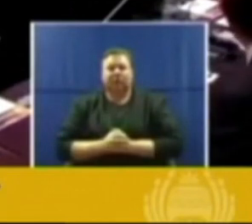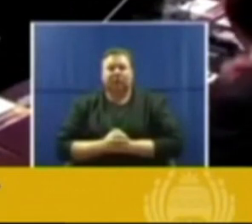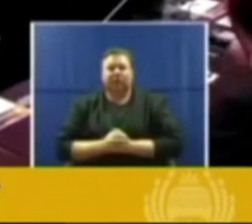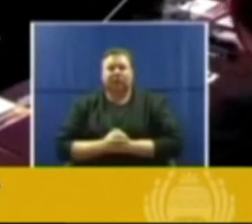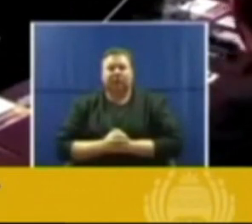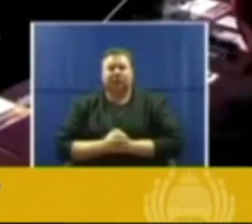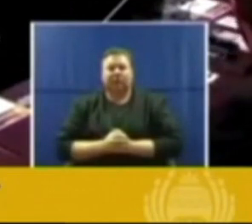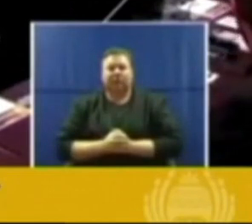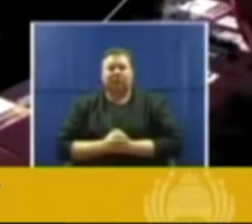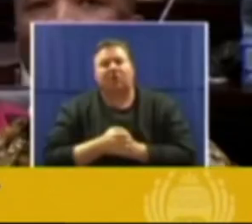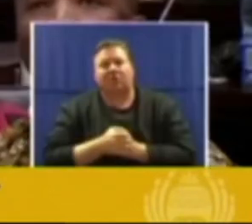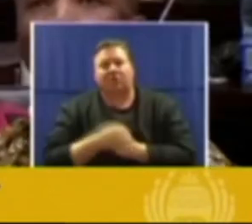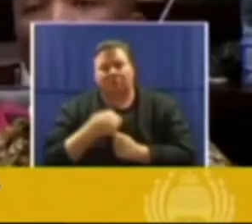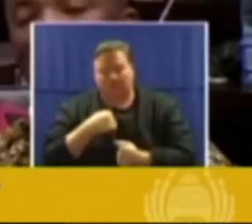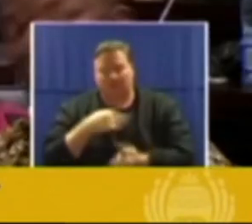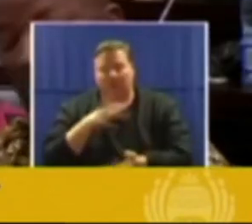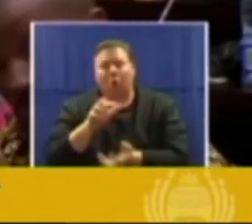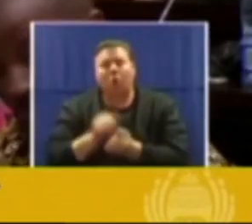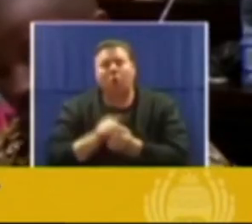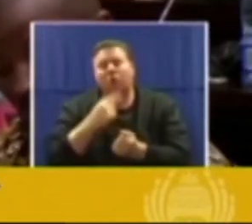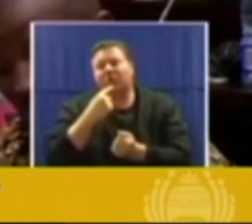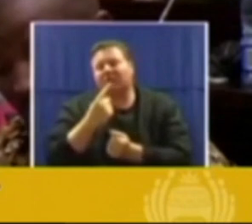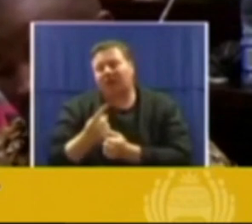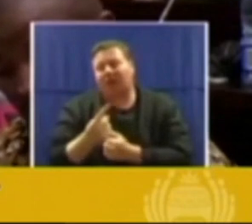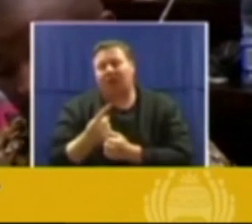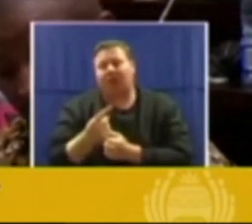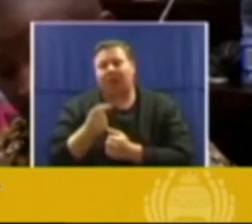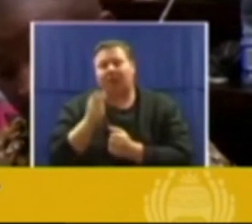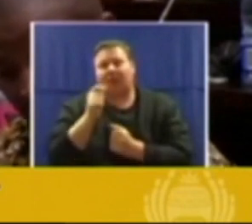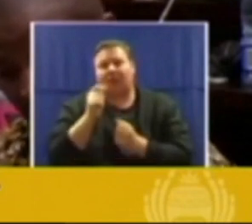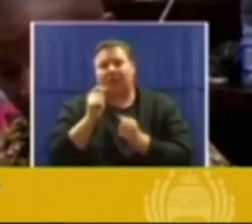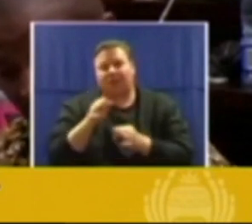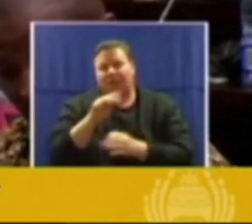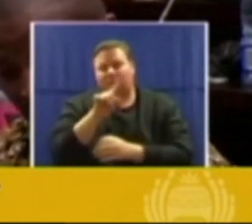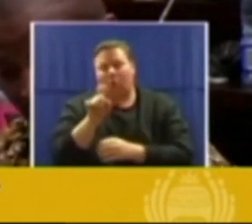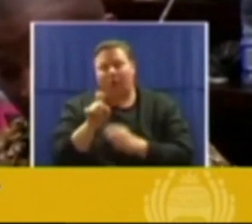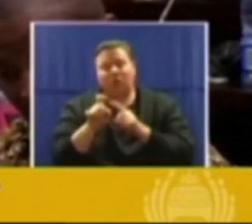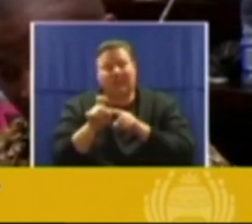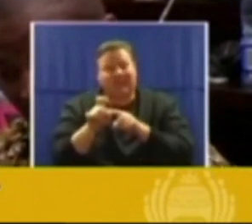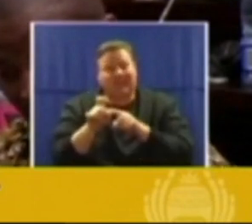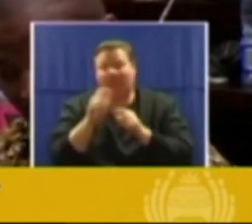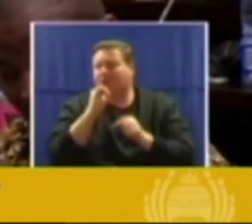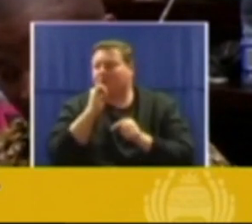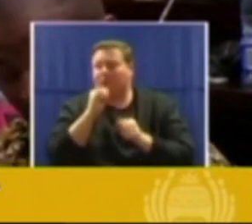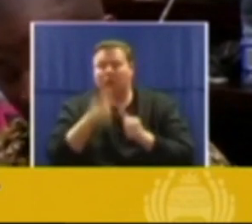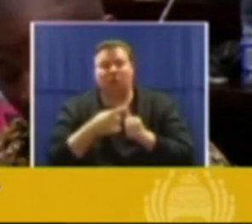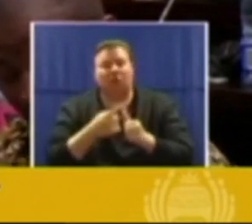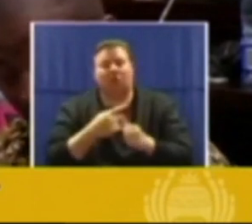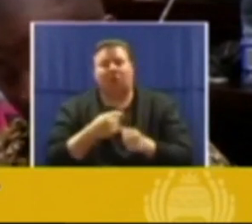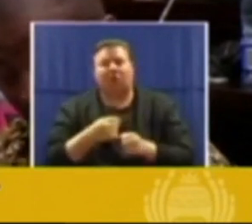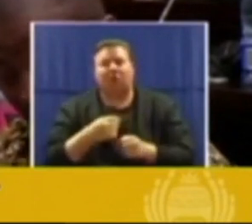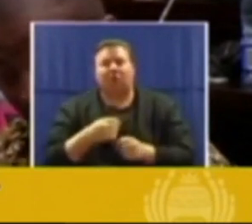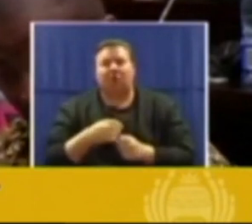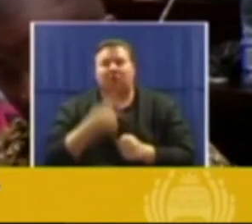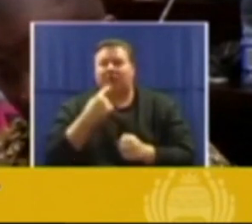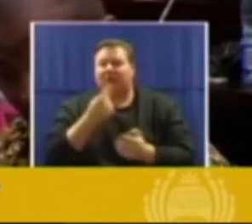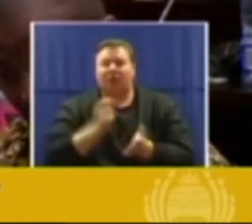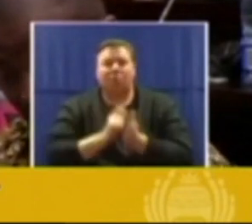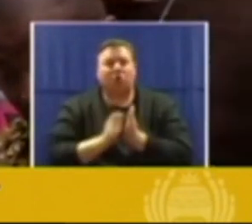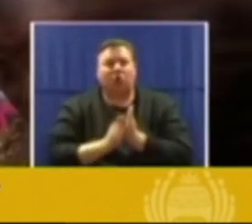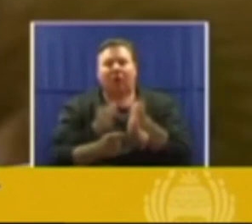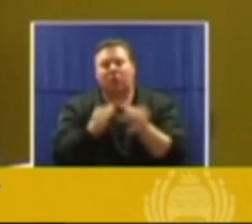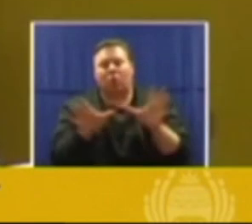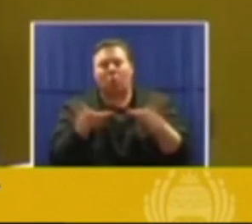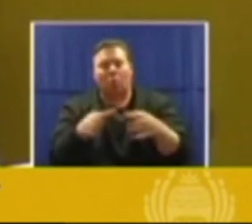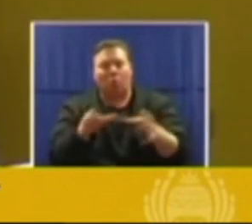process requires a panel of experts to determine whether there are grounds to remove a sitting president. Political